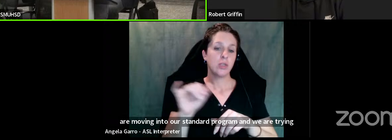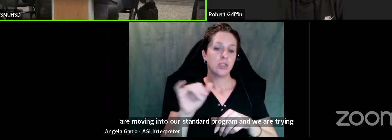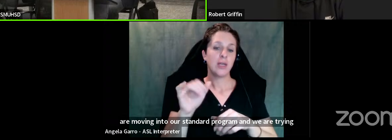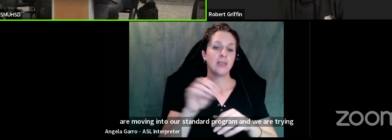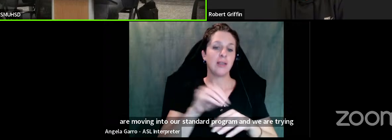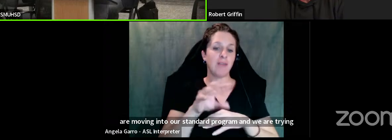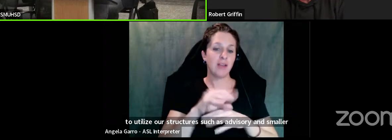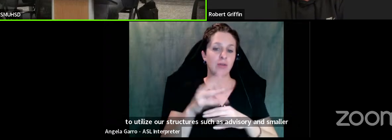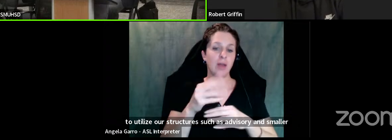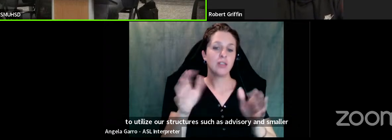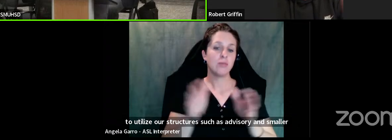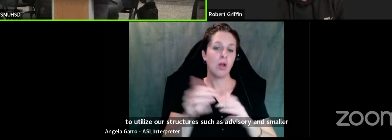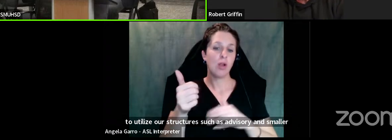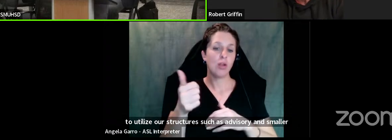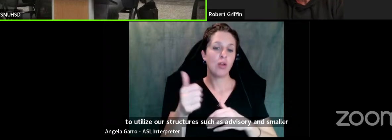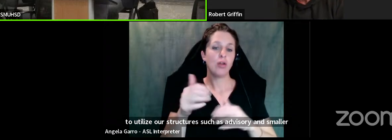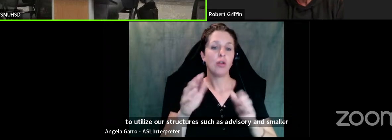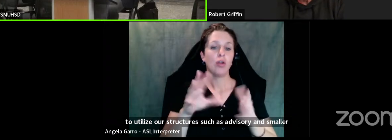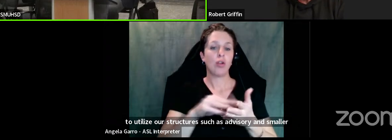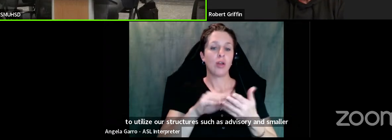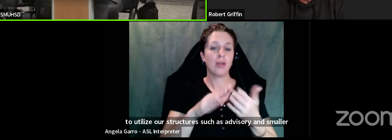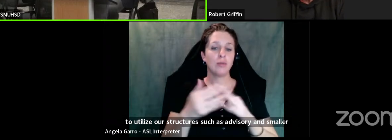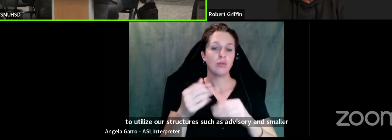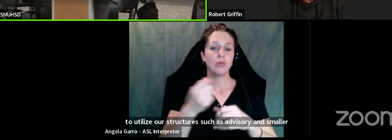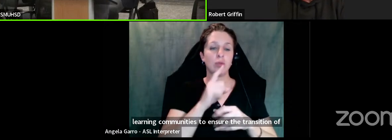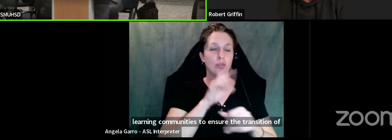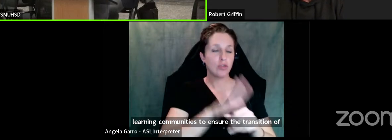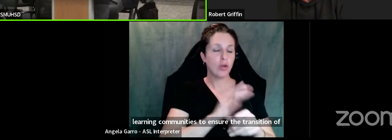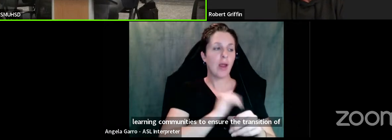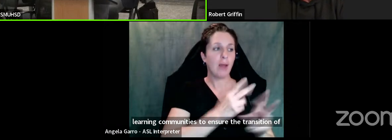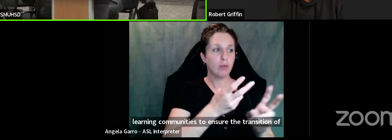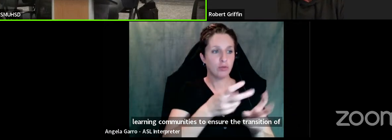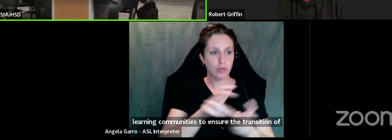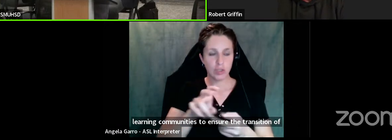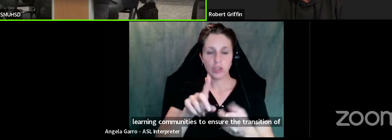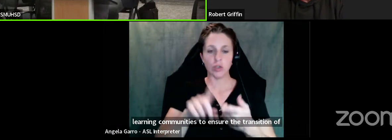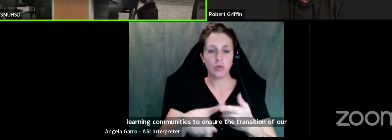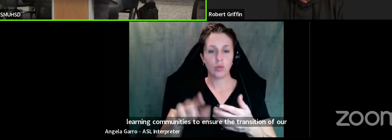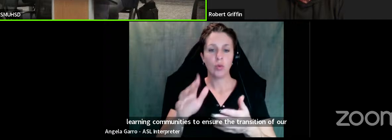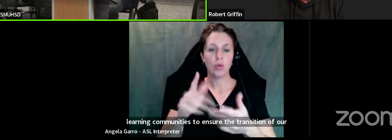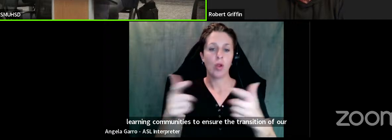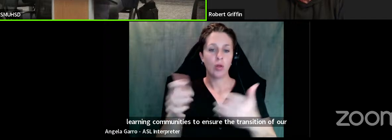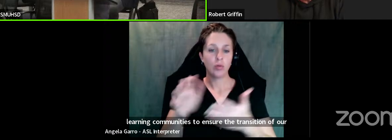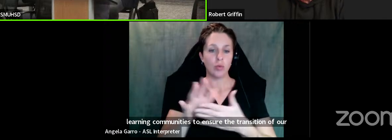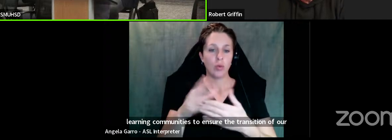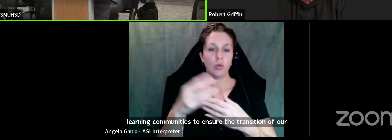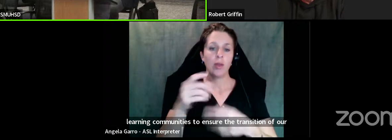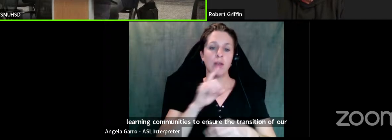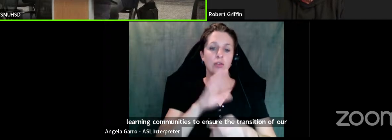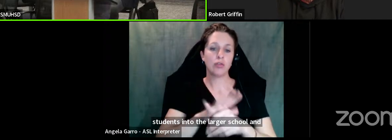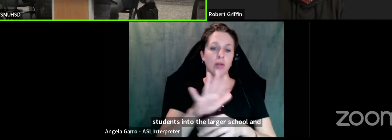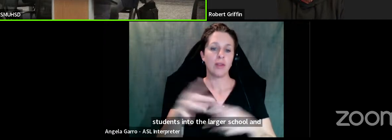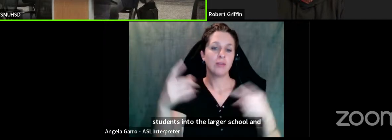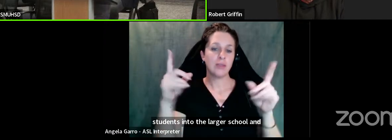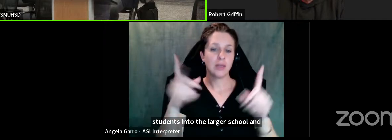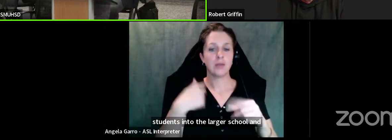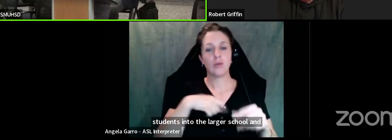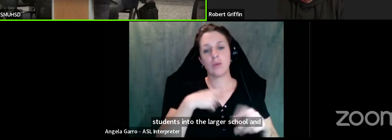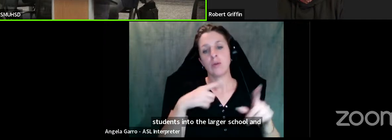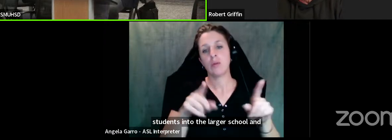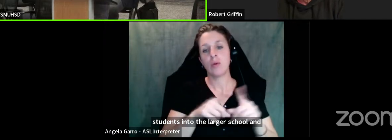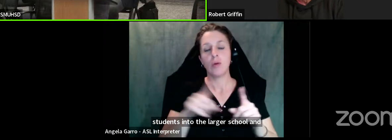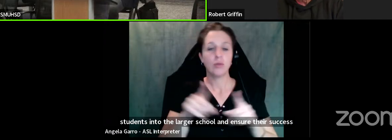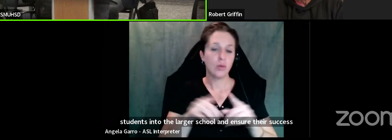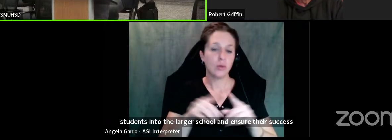smaller learning communities to ensure the transition of our students into the larger school and ensure their success. We're also, as